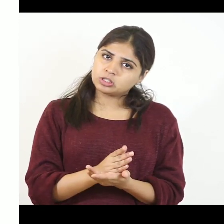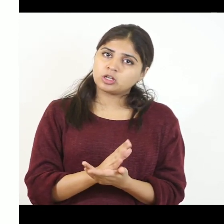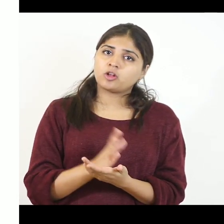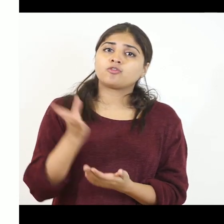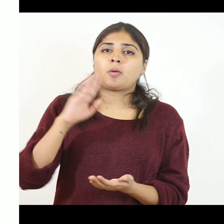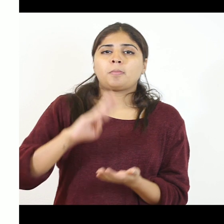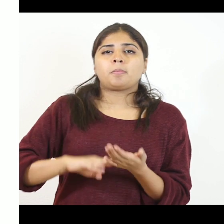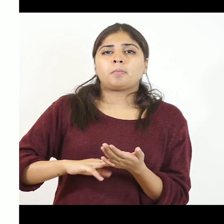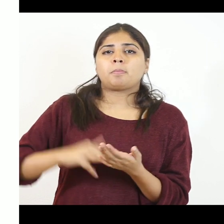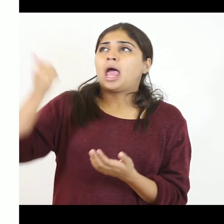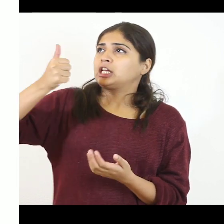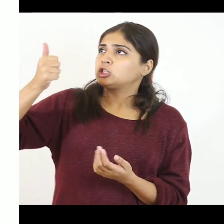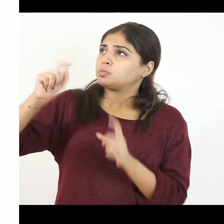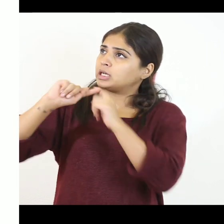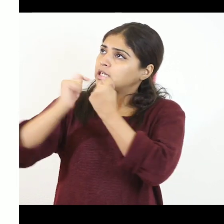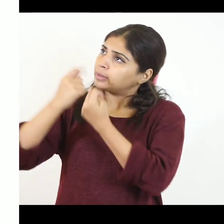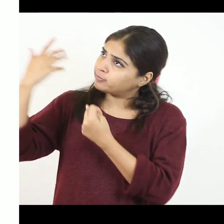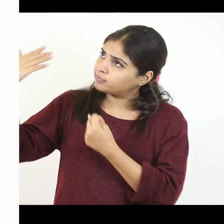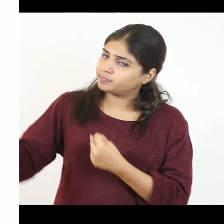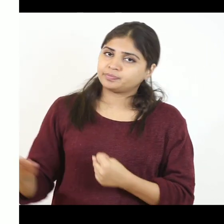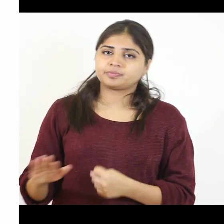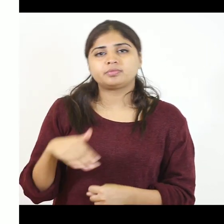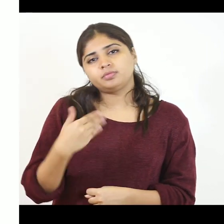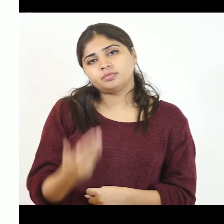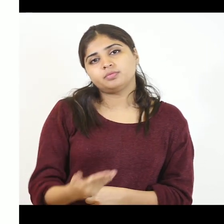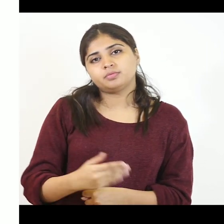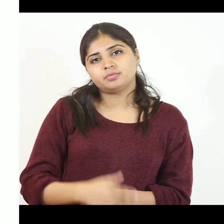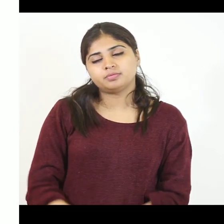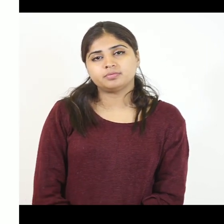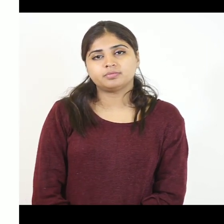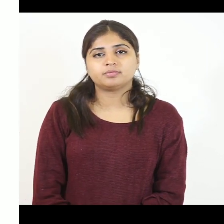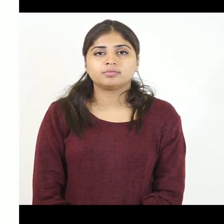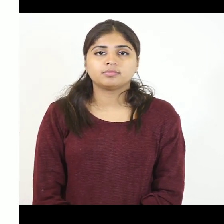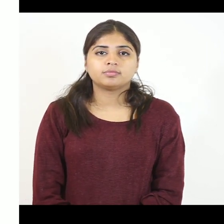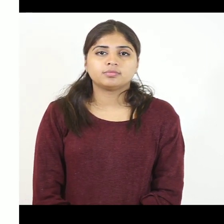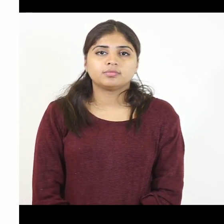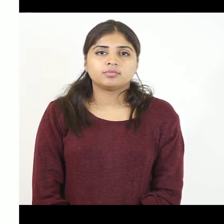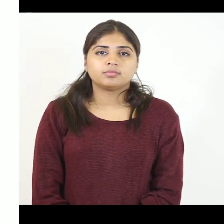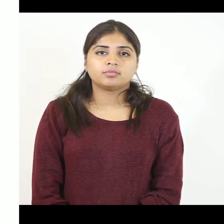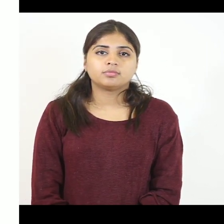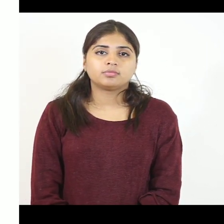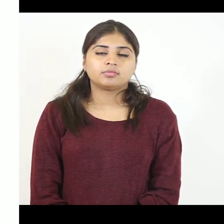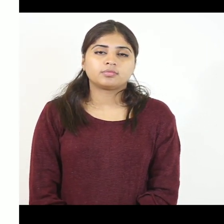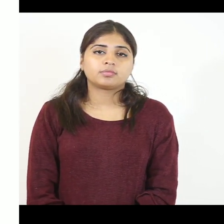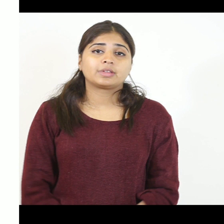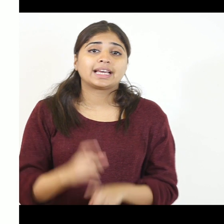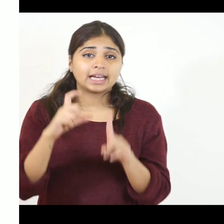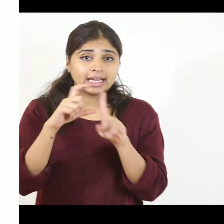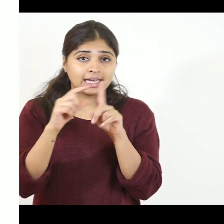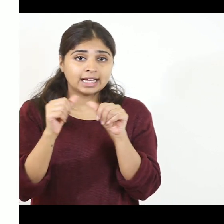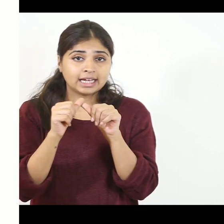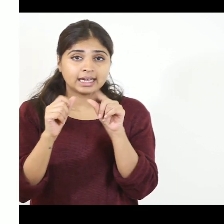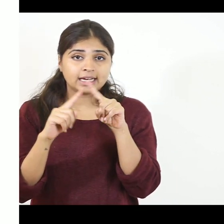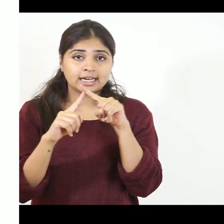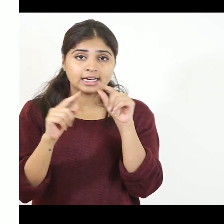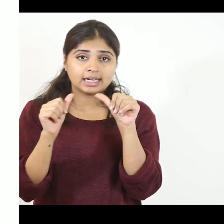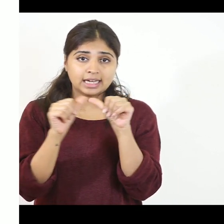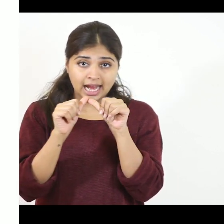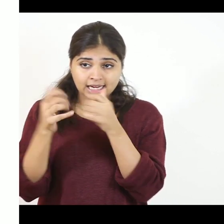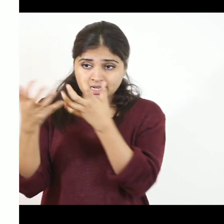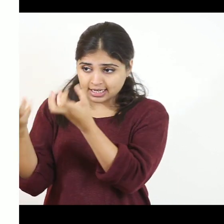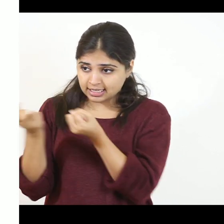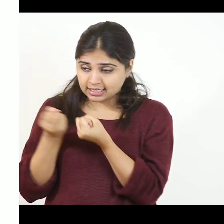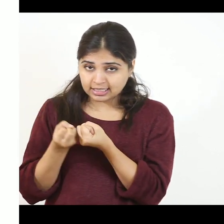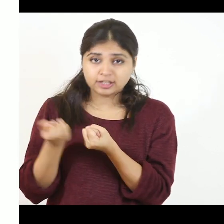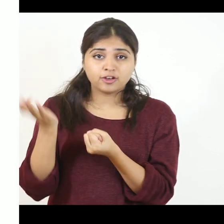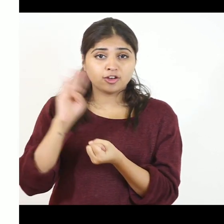The data received from the client during the time of processing in any form, such as hard copies or soft